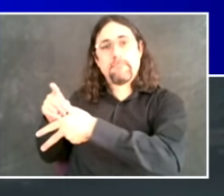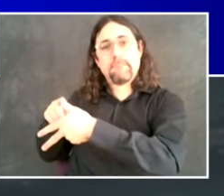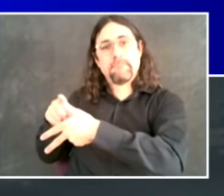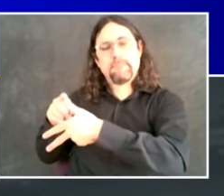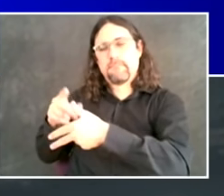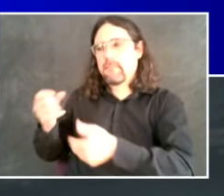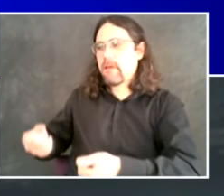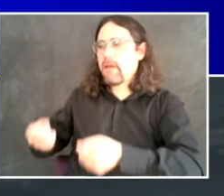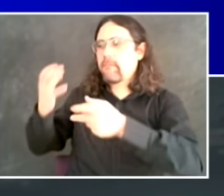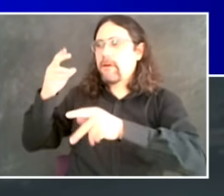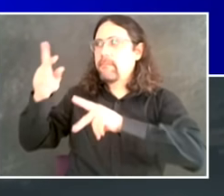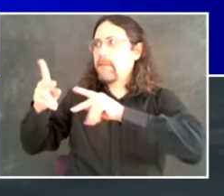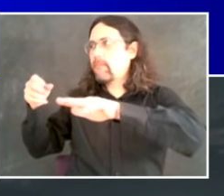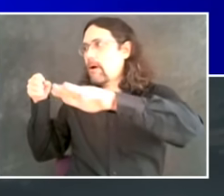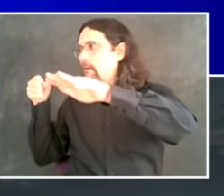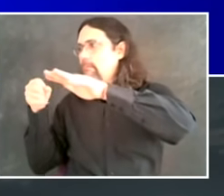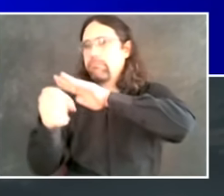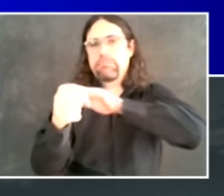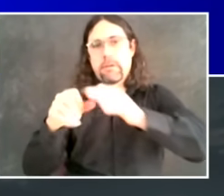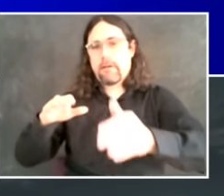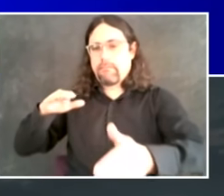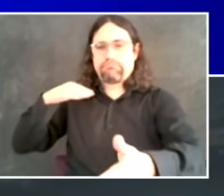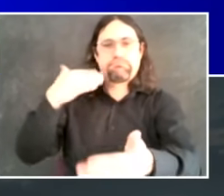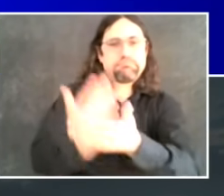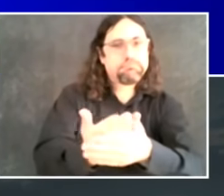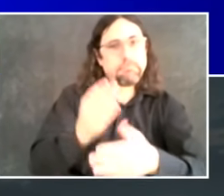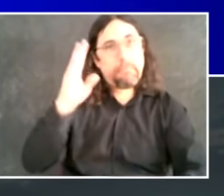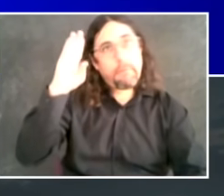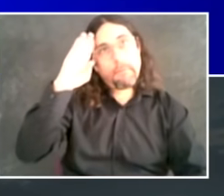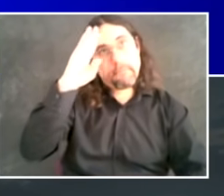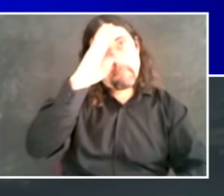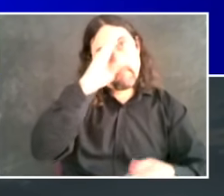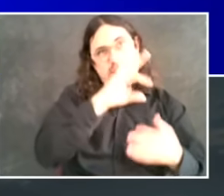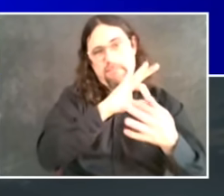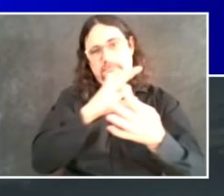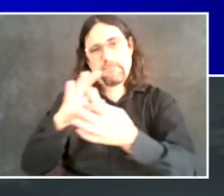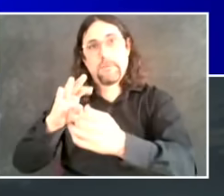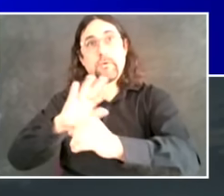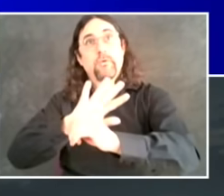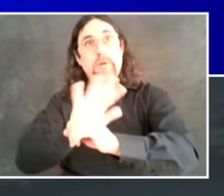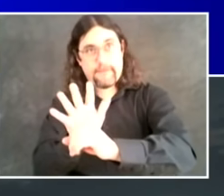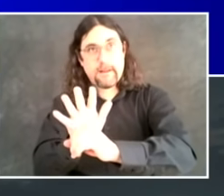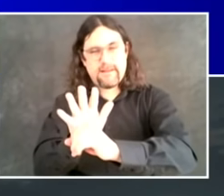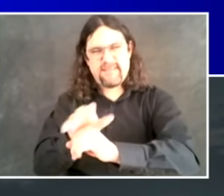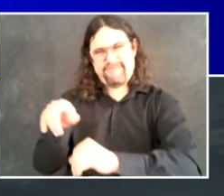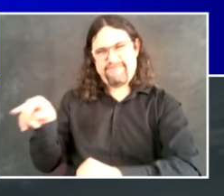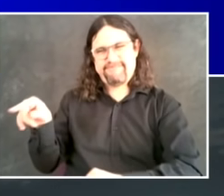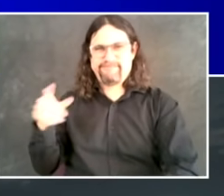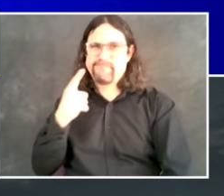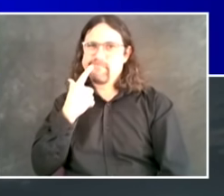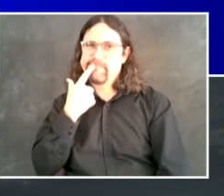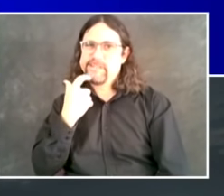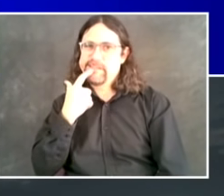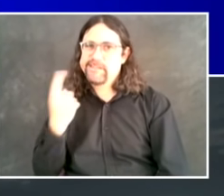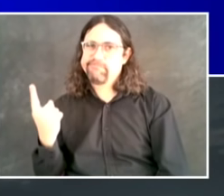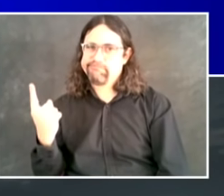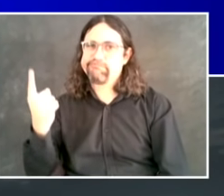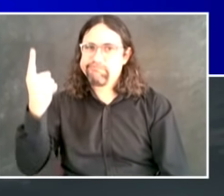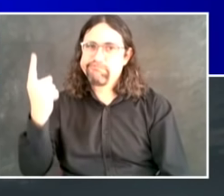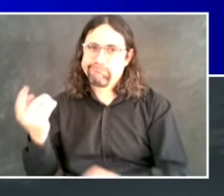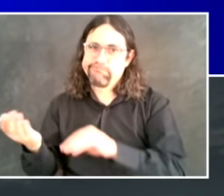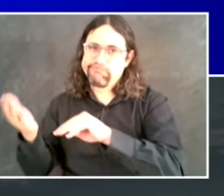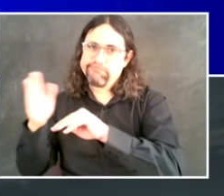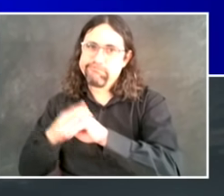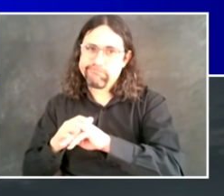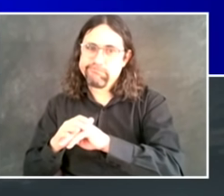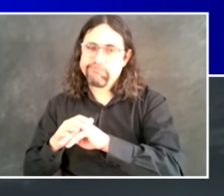that's up, and that one troubles me, but it is the truth, up from 92 to 113. But the other indicators are